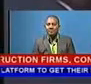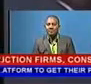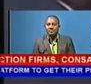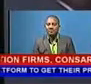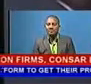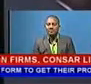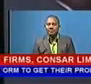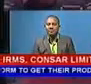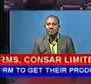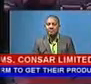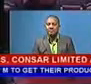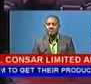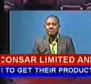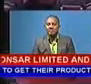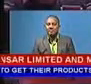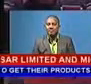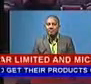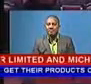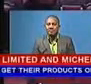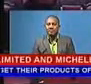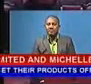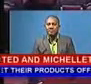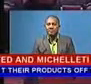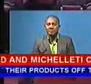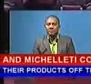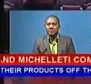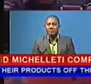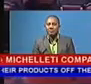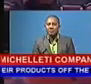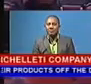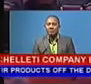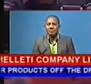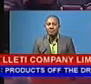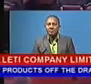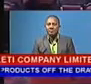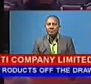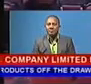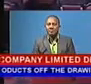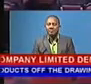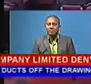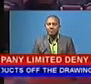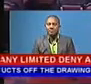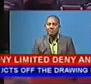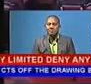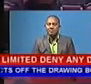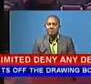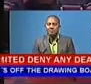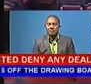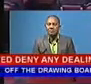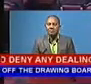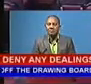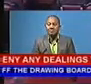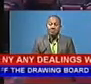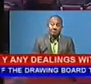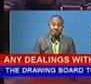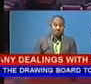I understand why that is now. It should be first, second, third in responding. Yes. So that he knows when to, because